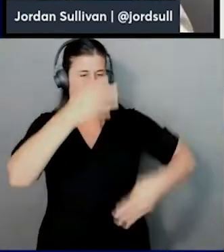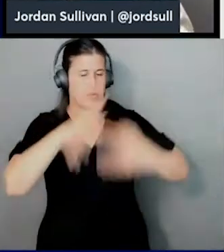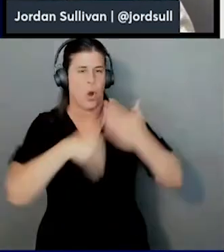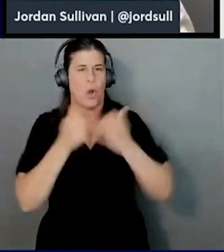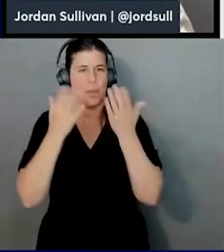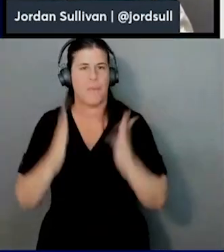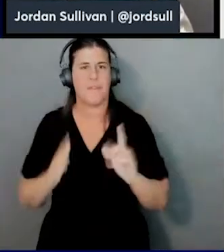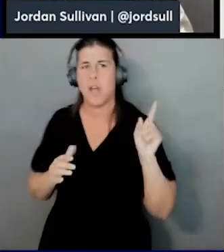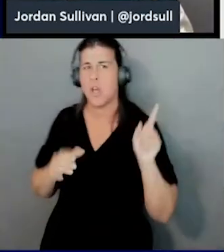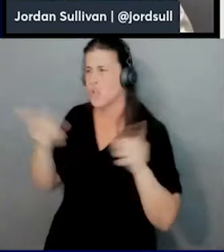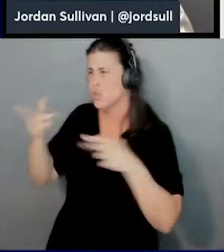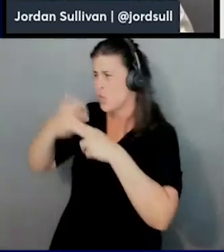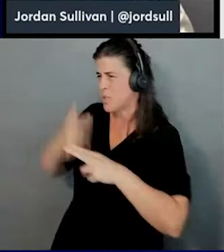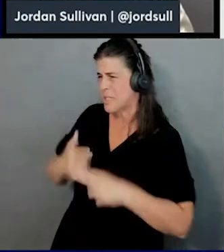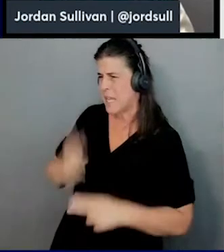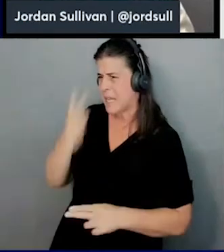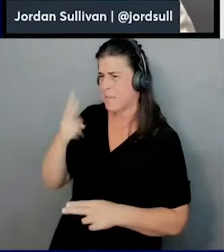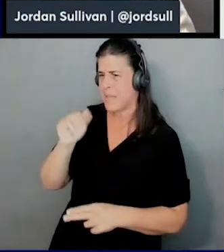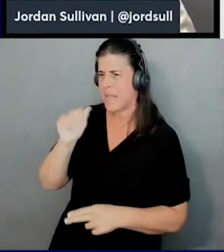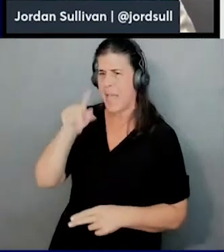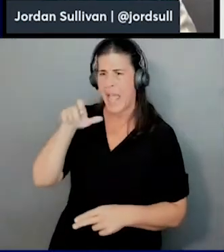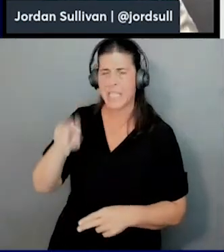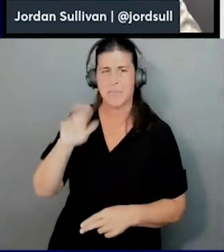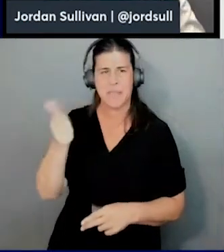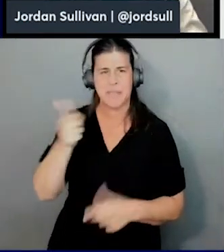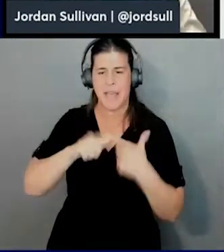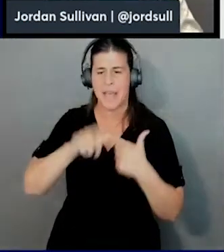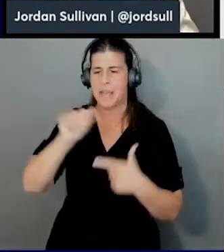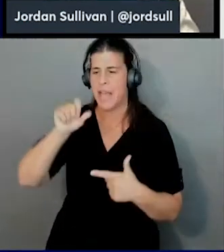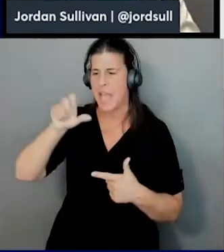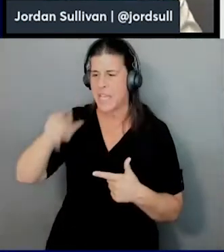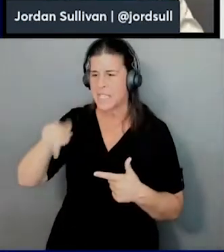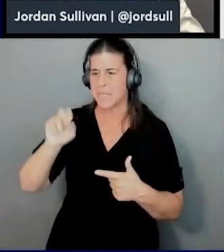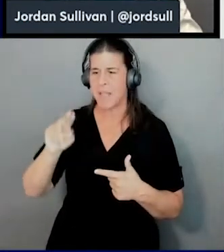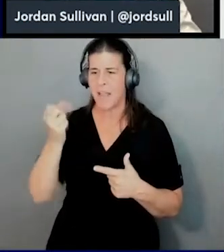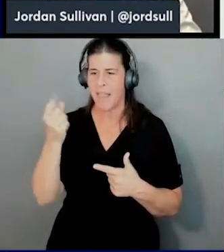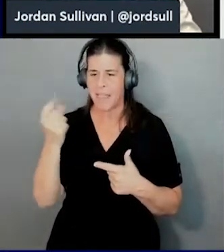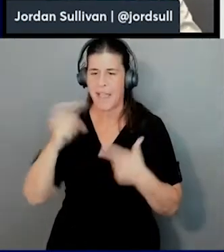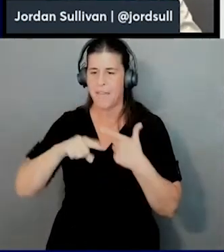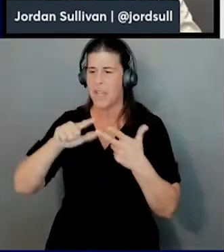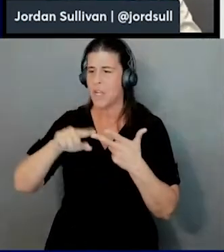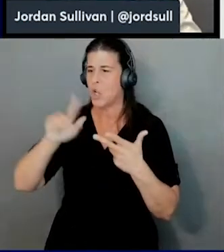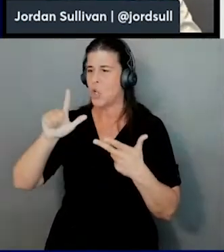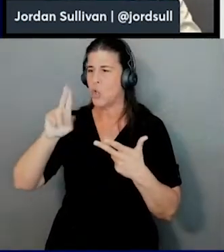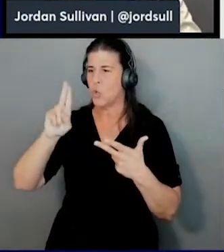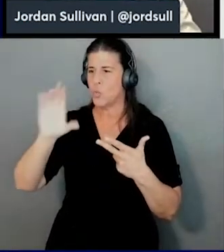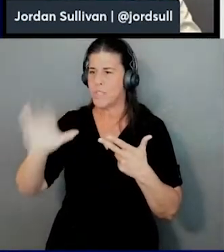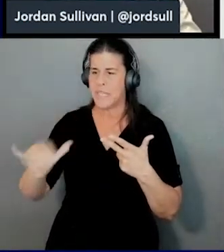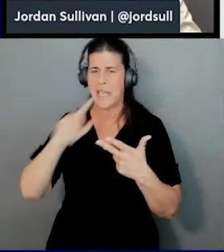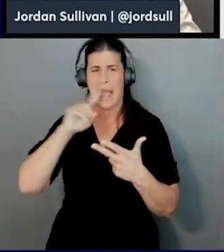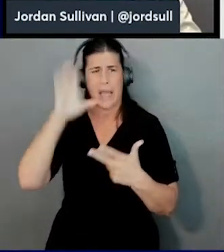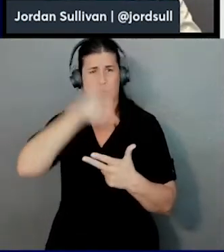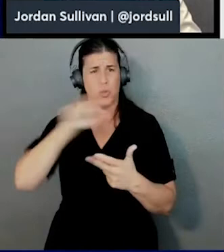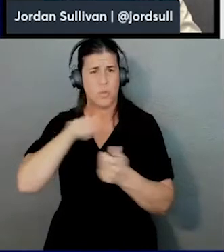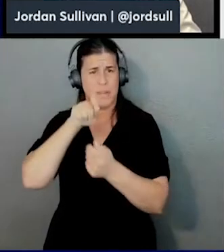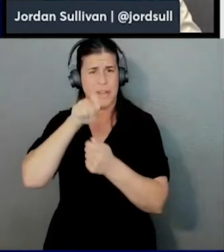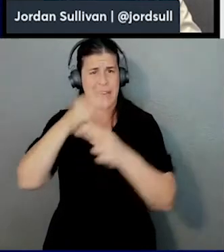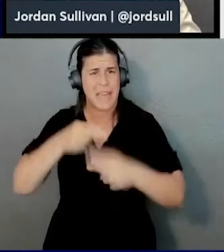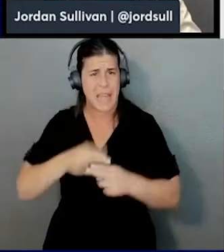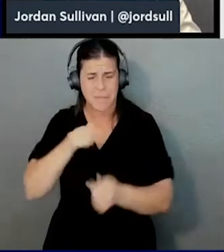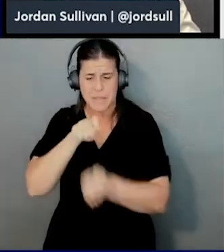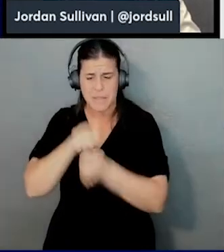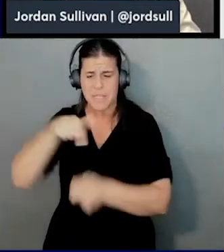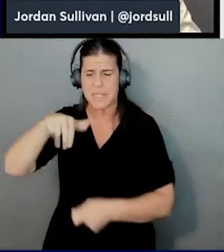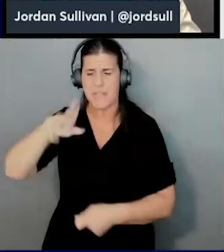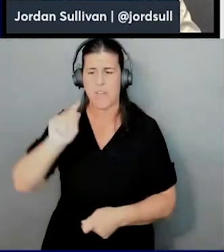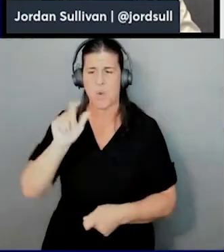names I'm seeing here, Aspen 10, Aspen 11, Lucy, I'm assuming these are the names of specific quantum hardware